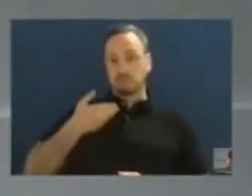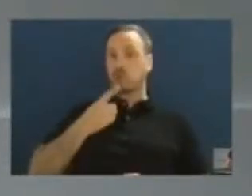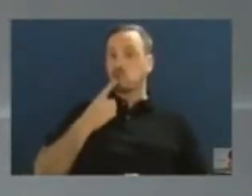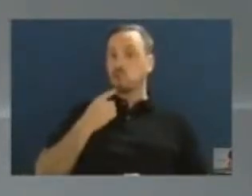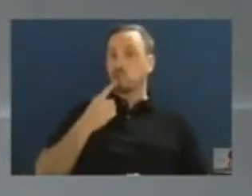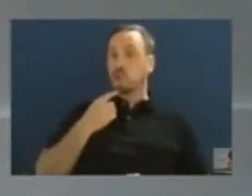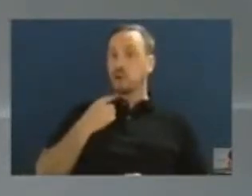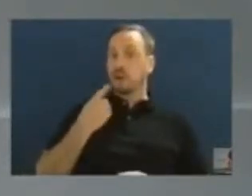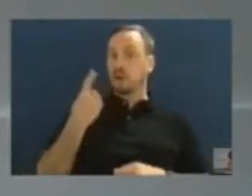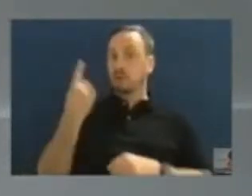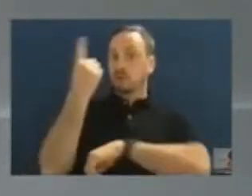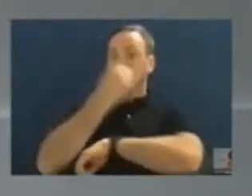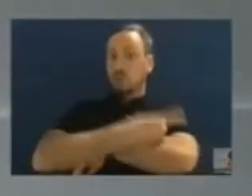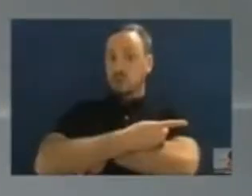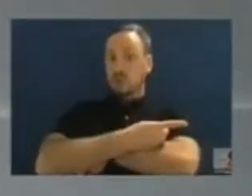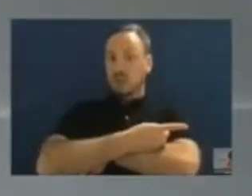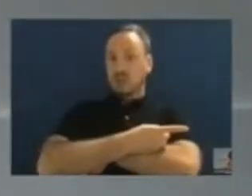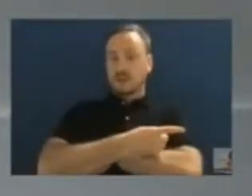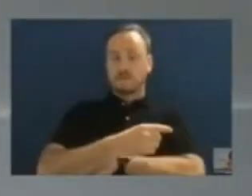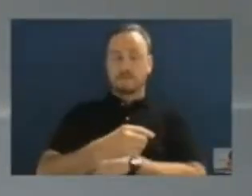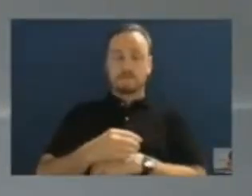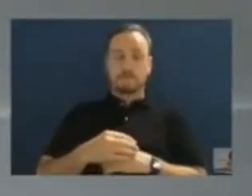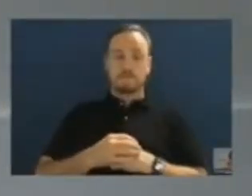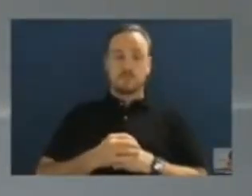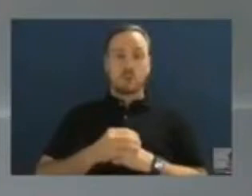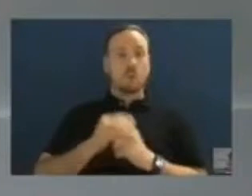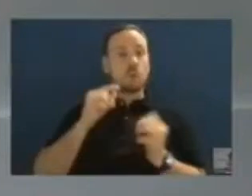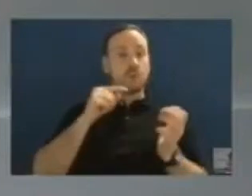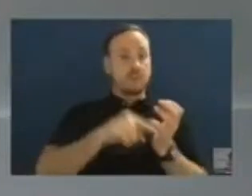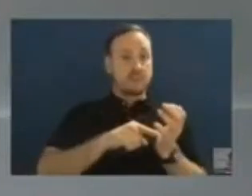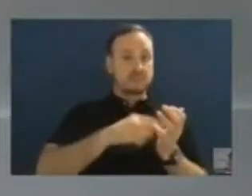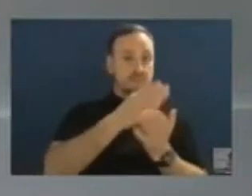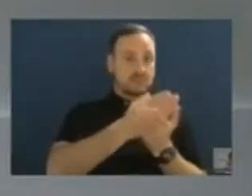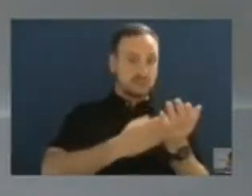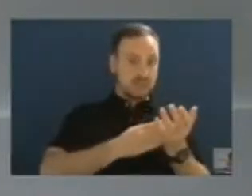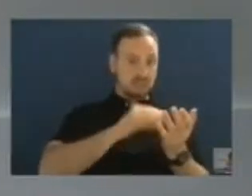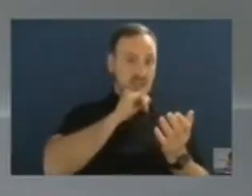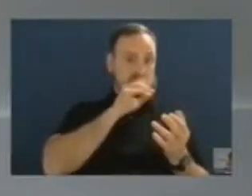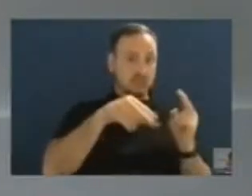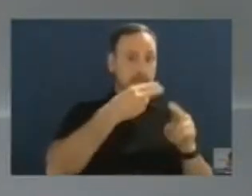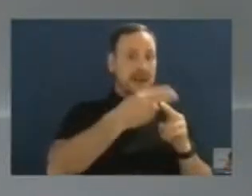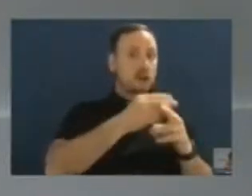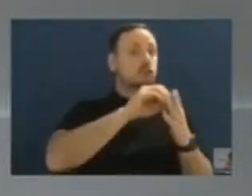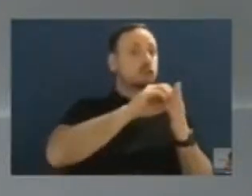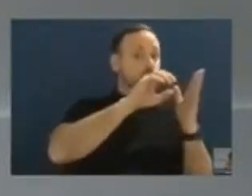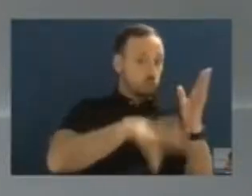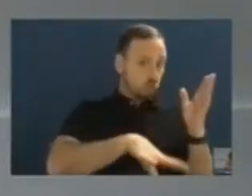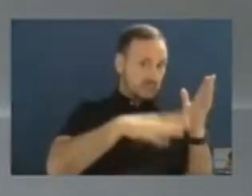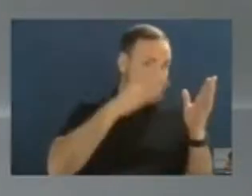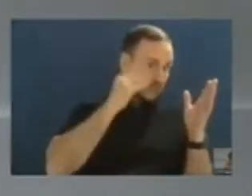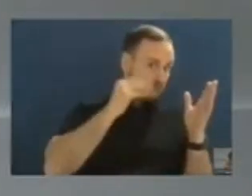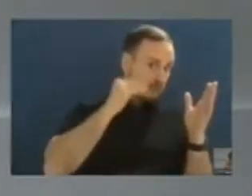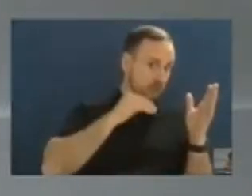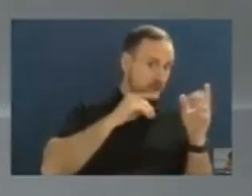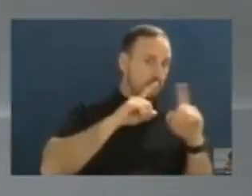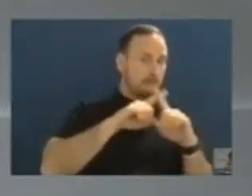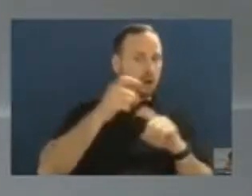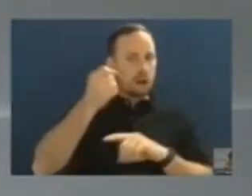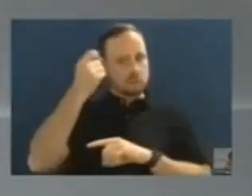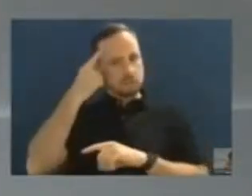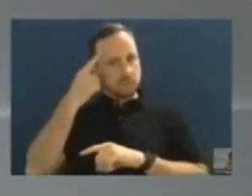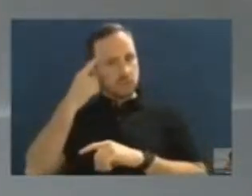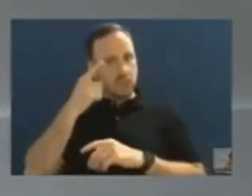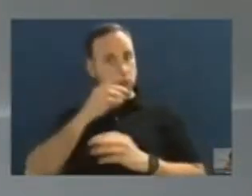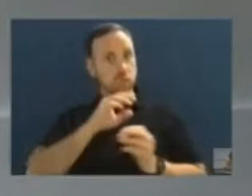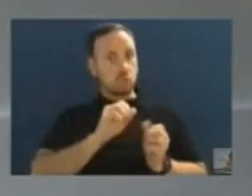the student experience, but there is no student experience without teacher experience. And so I just want to say to